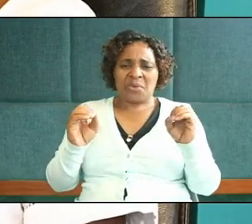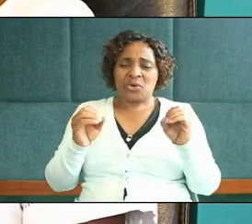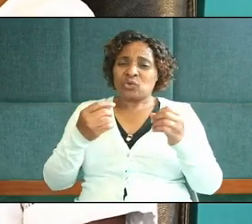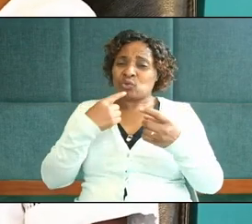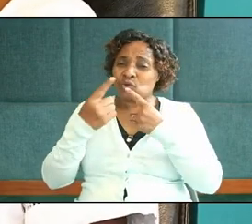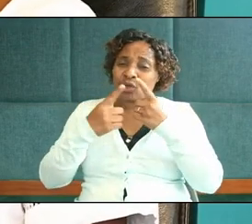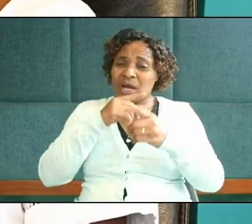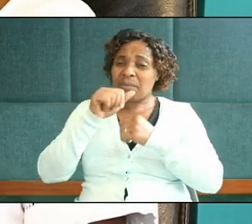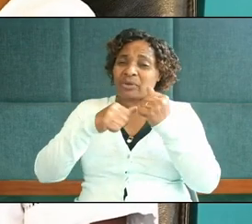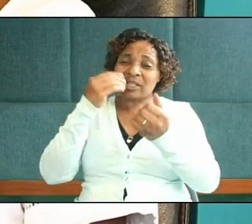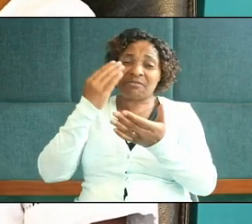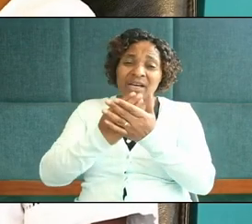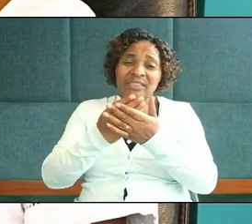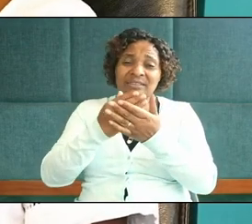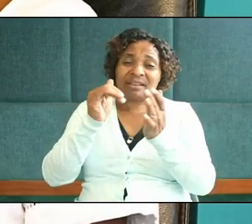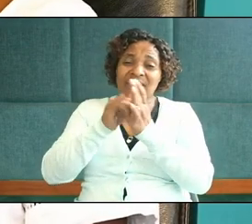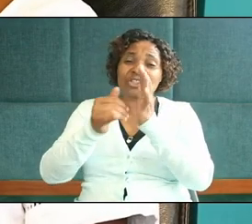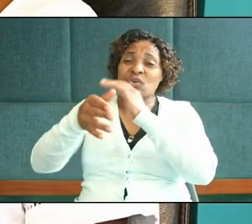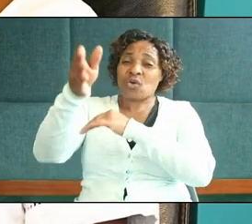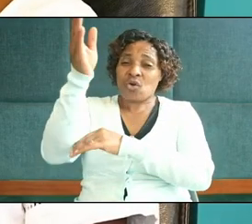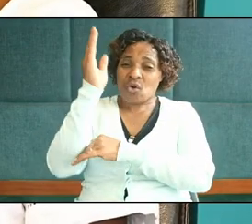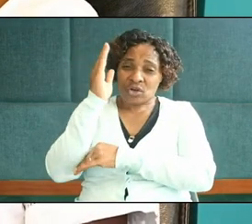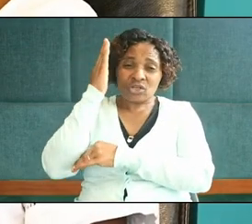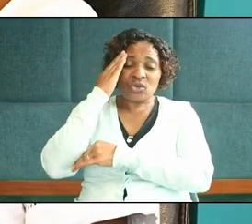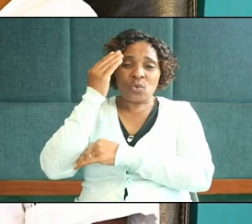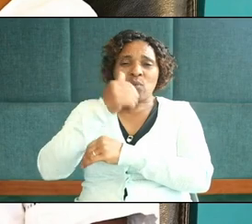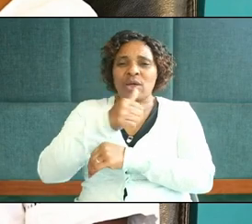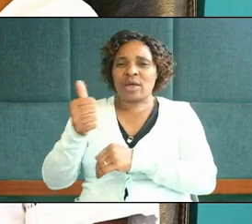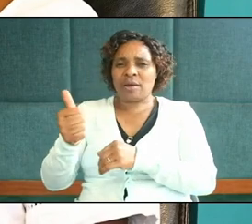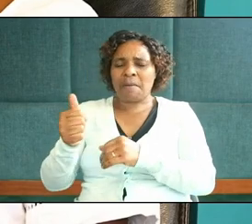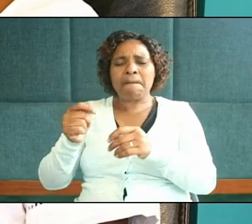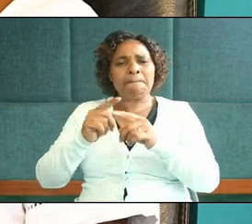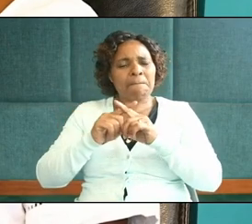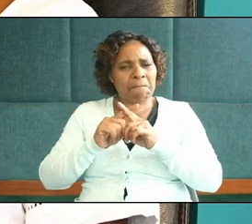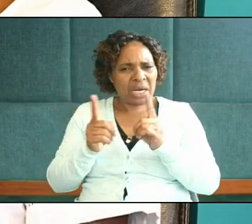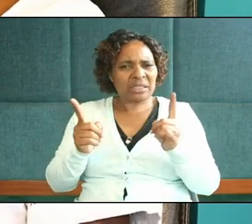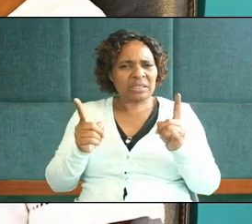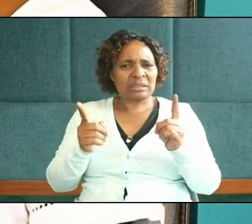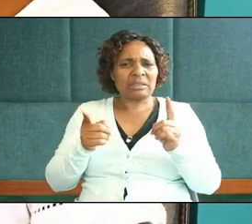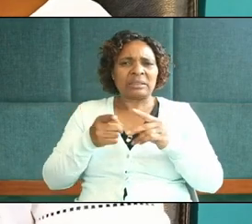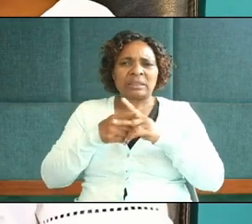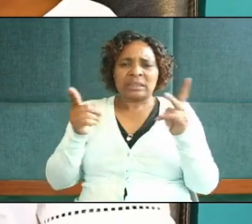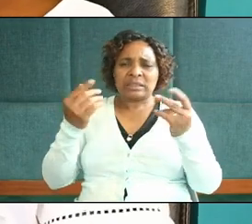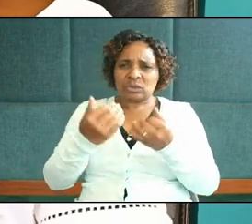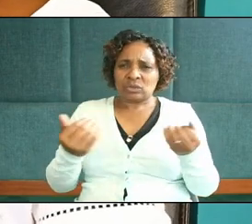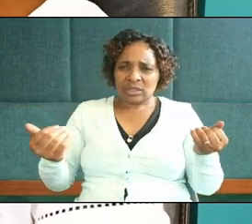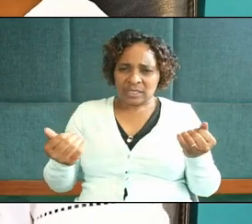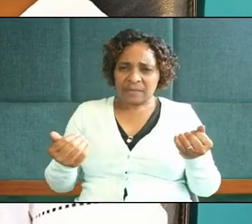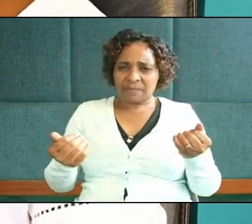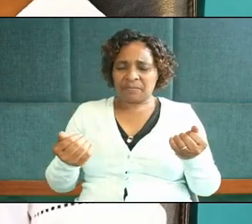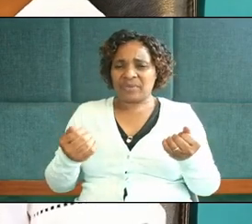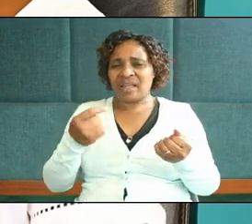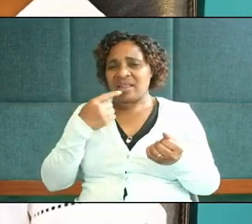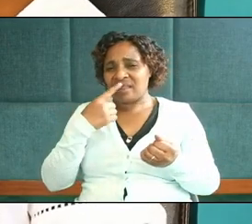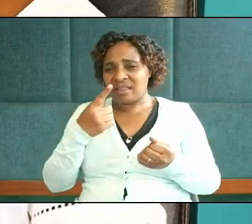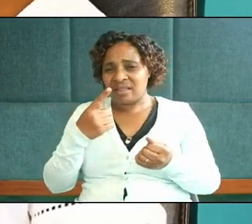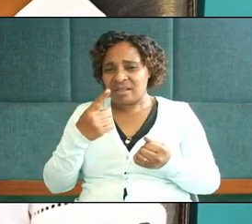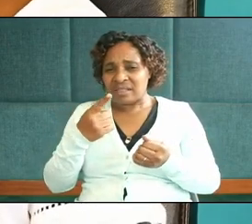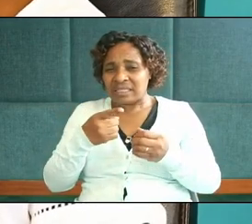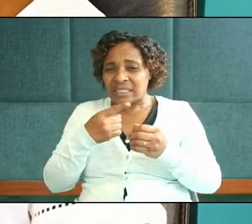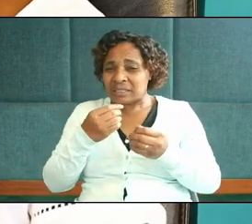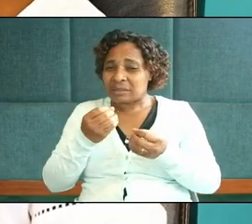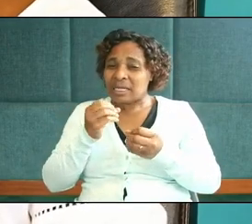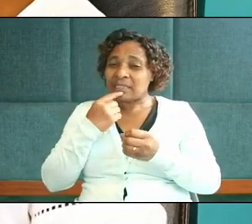fact that God knew. But starting off the children, training the children in the way that they should